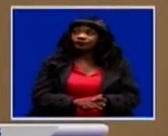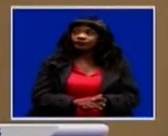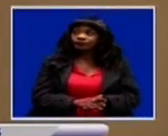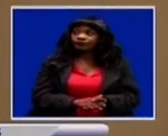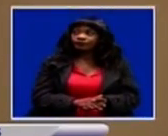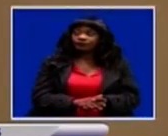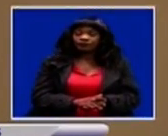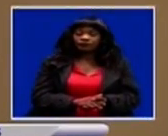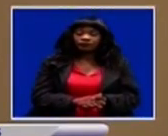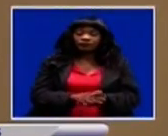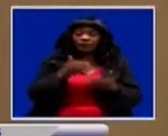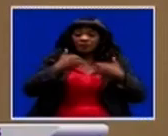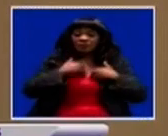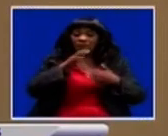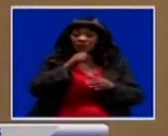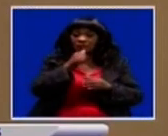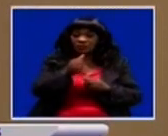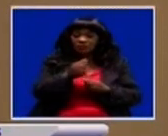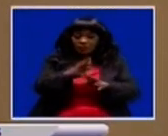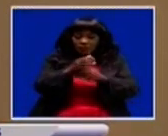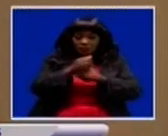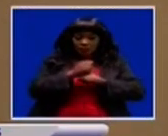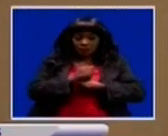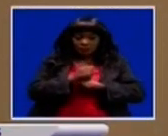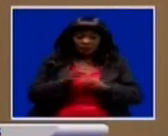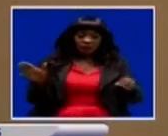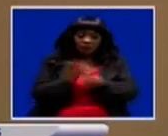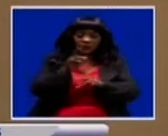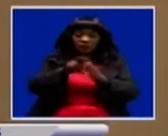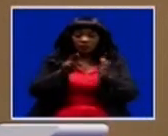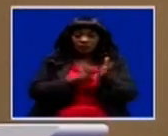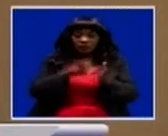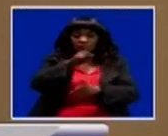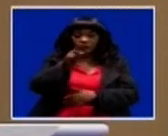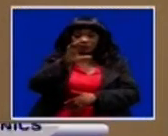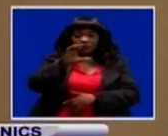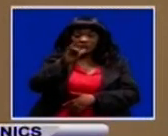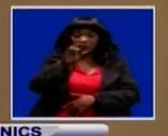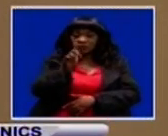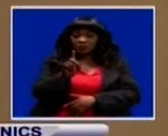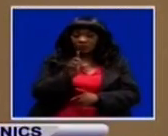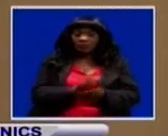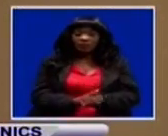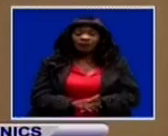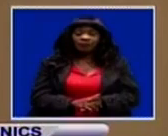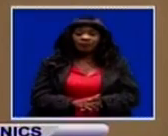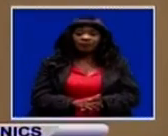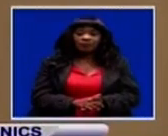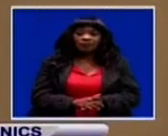complete withdrawal of our membership from ZCID. What we have done is that we